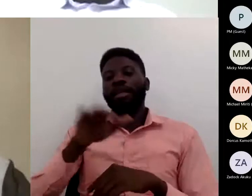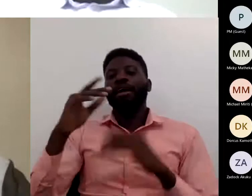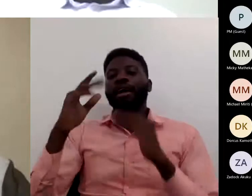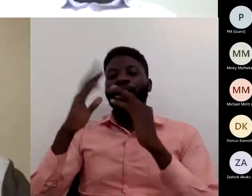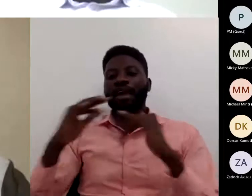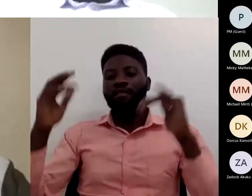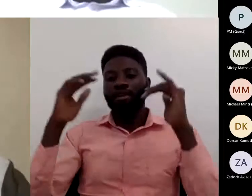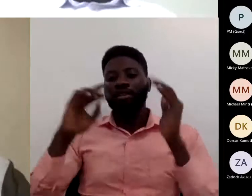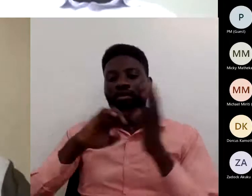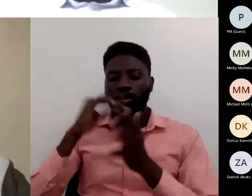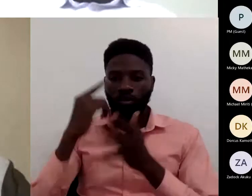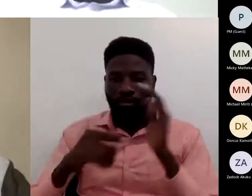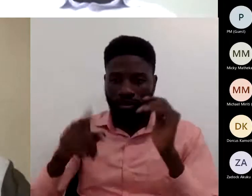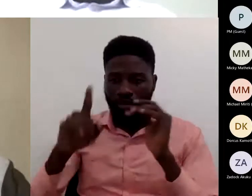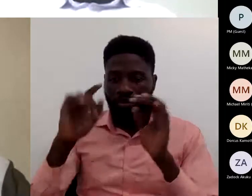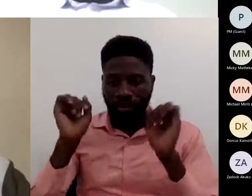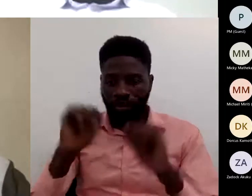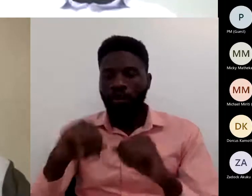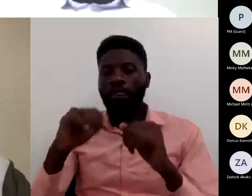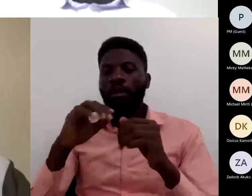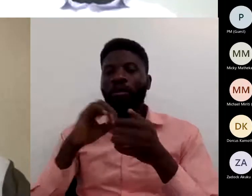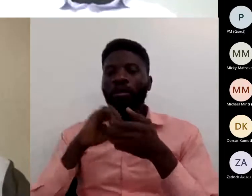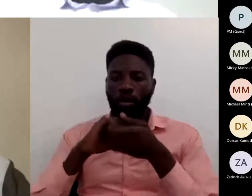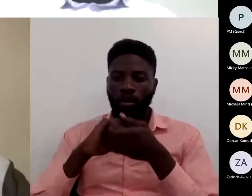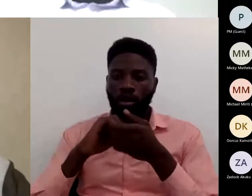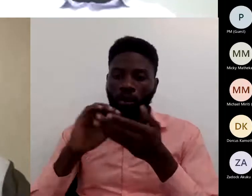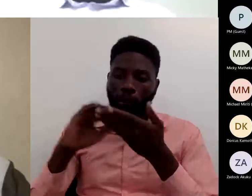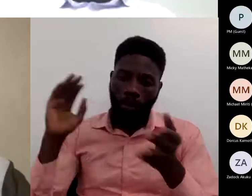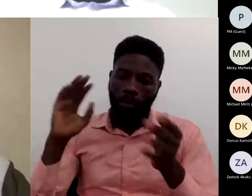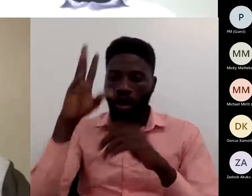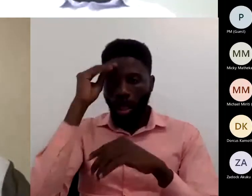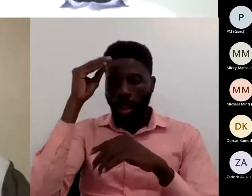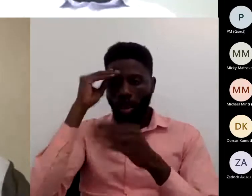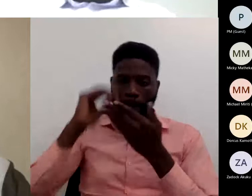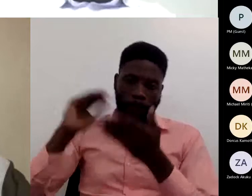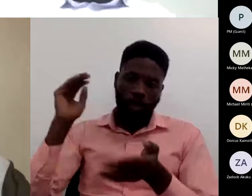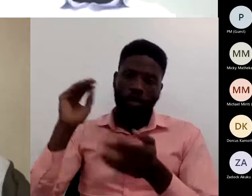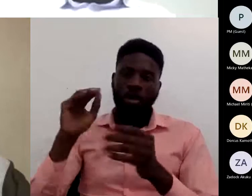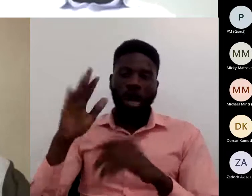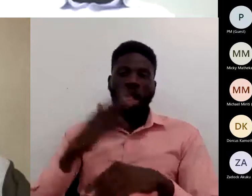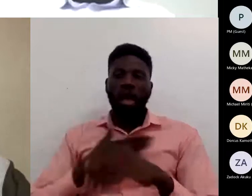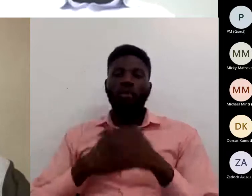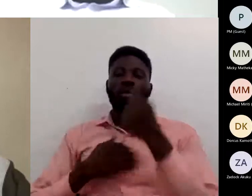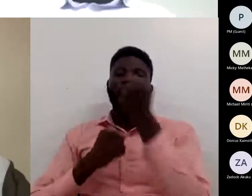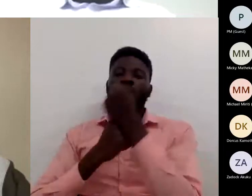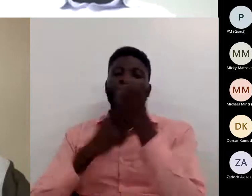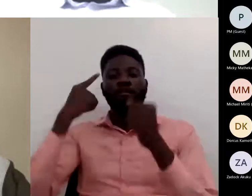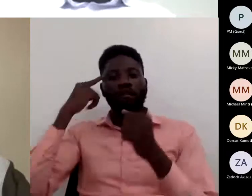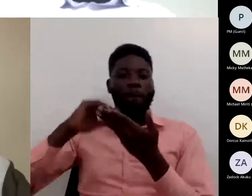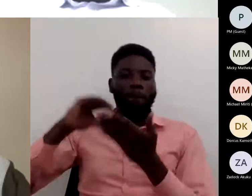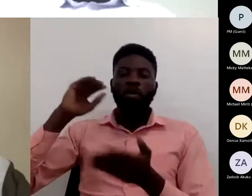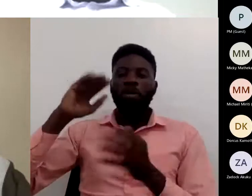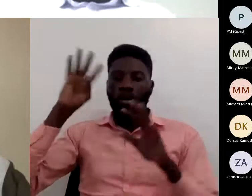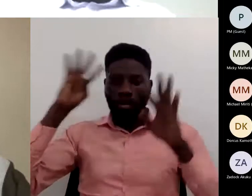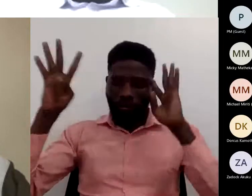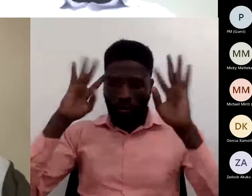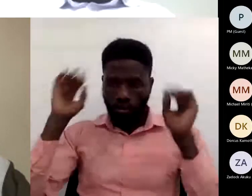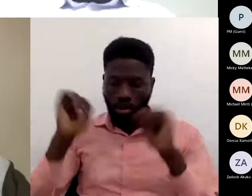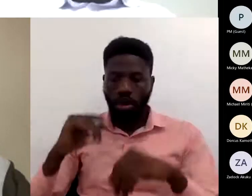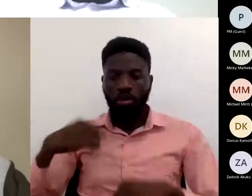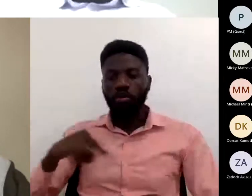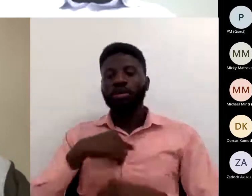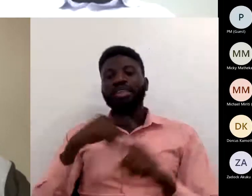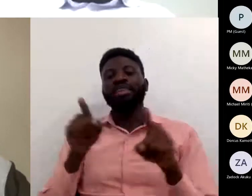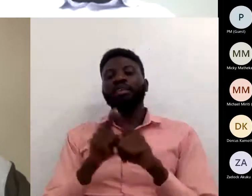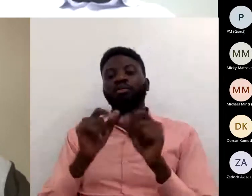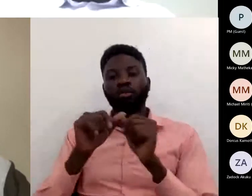that you are able to collaborate more, you are able to learn more. It is our pillar for getting more innovative. And this is something we carry further.